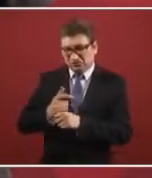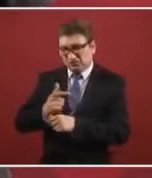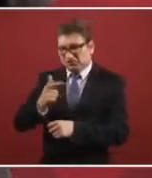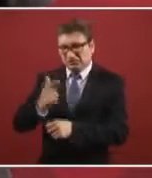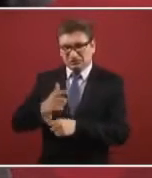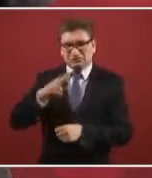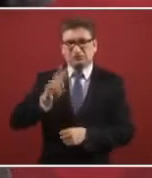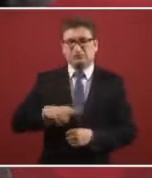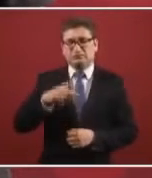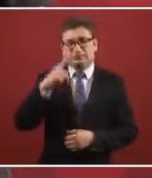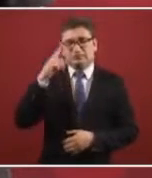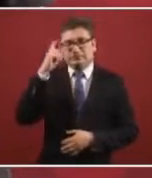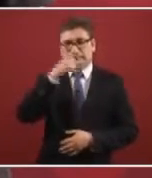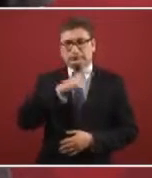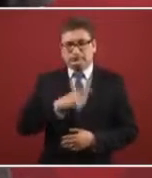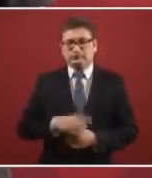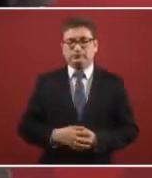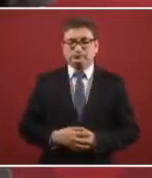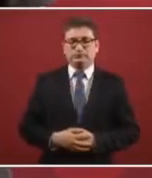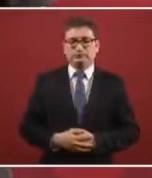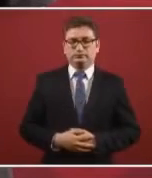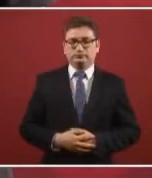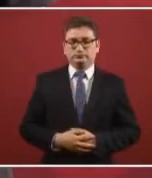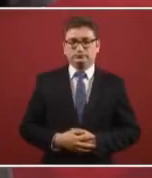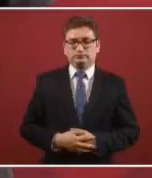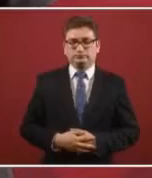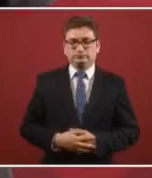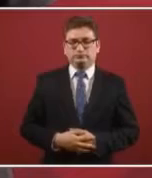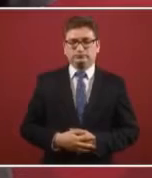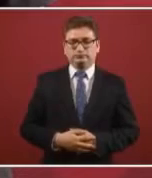truth. Sí. Yes.